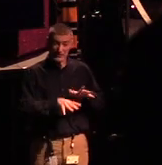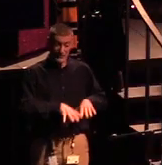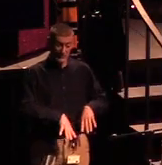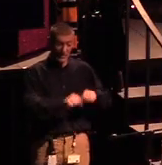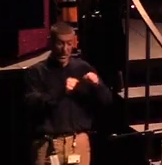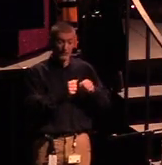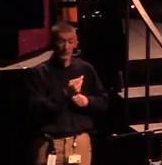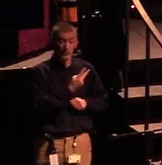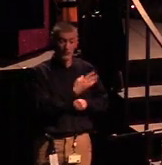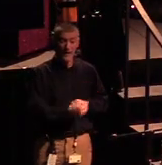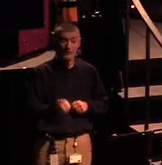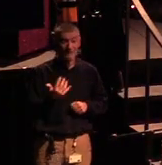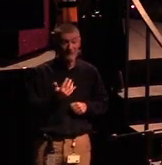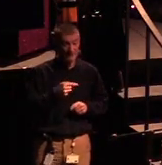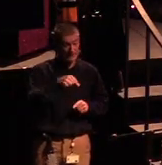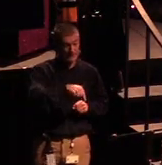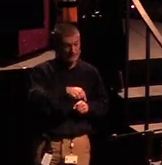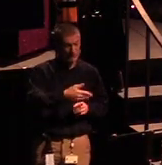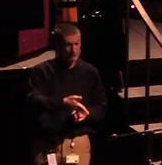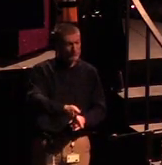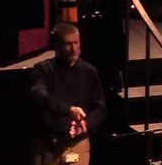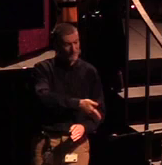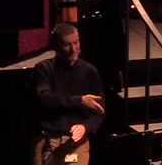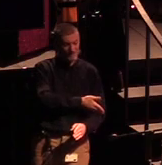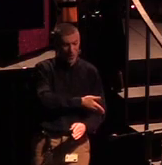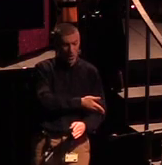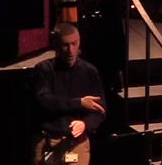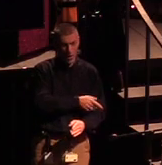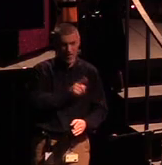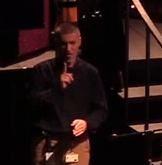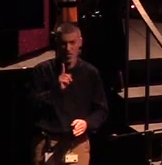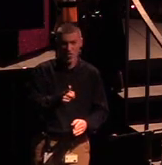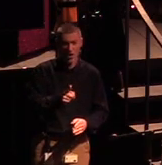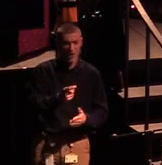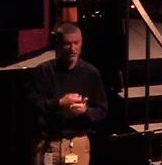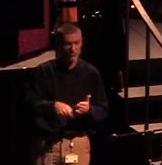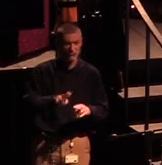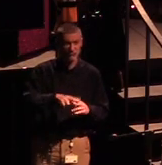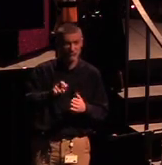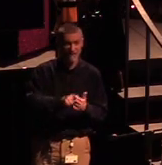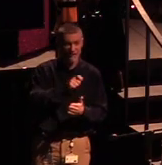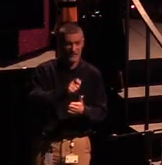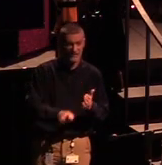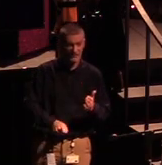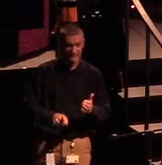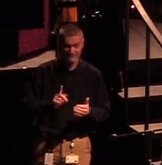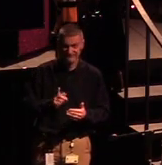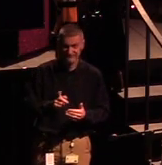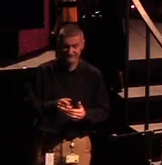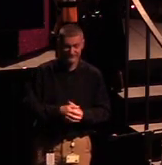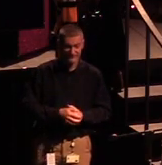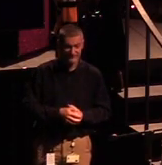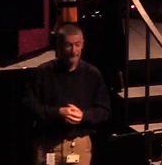said so that was some time before of course the ill-fated referendum that we had the following year at that time